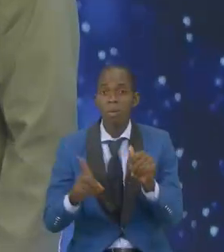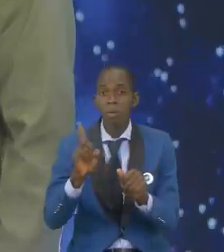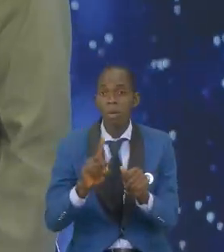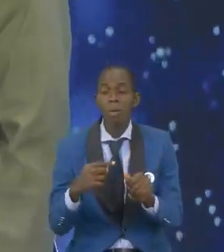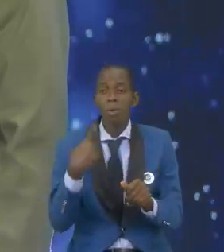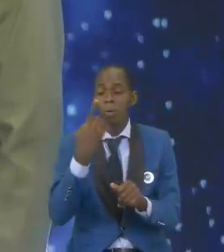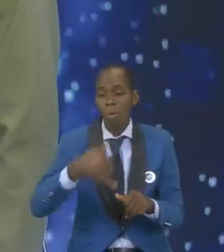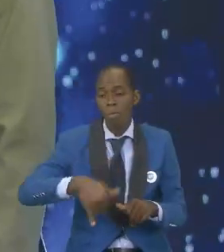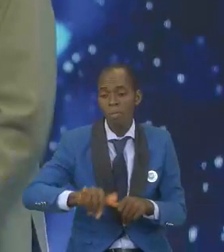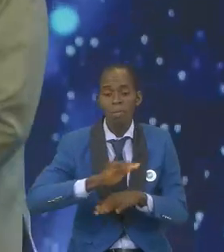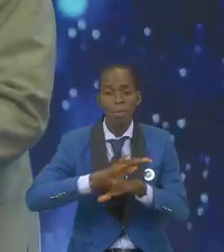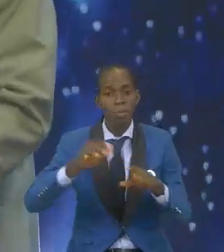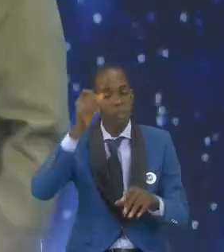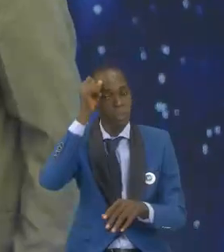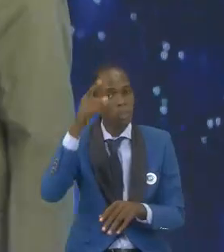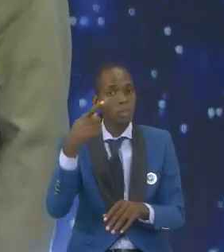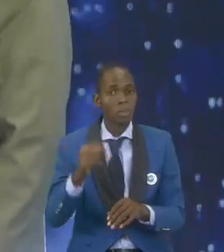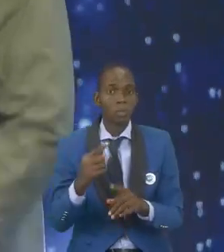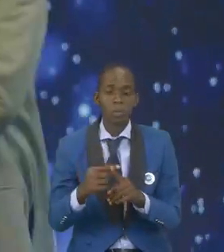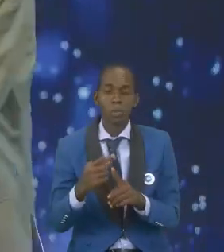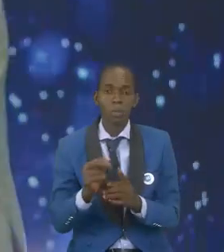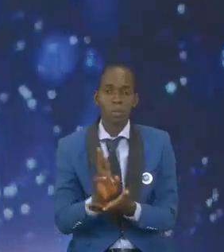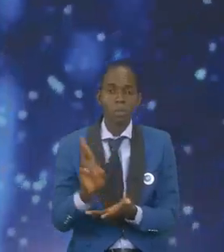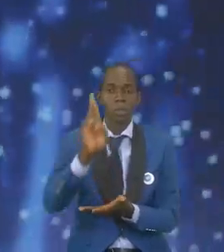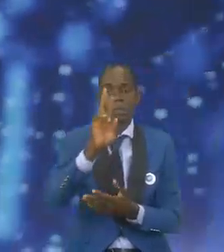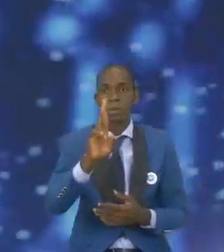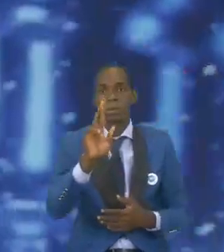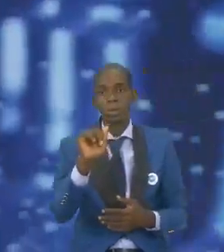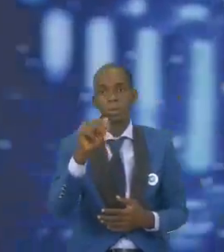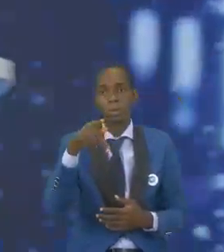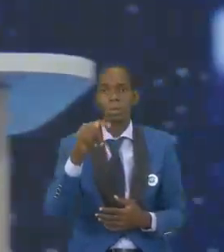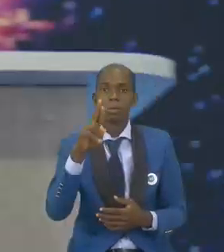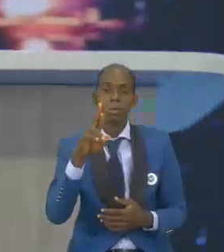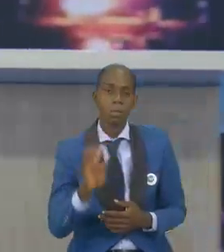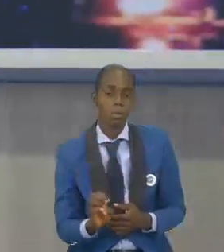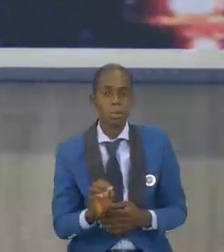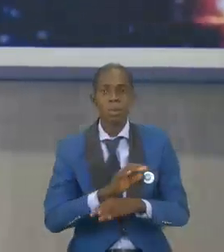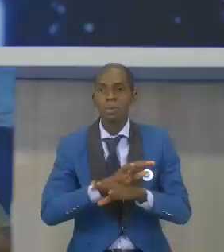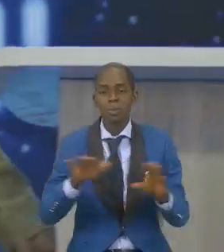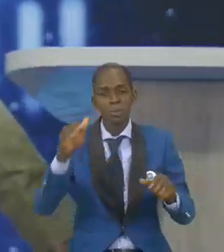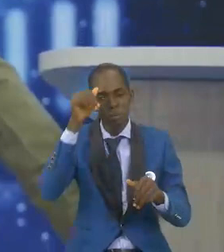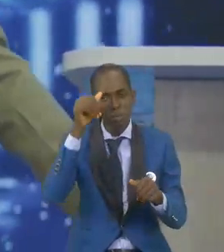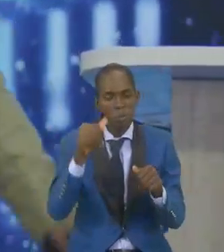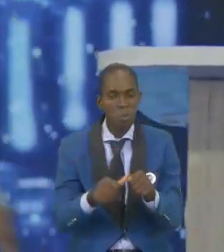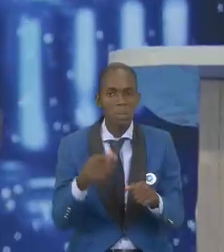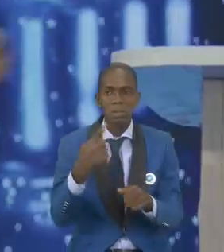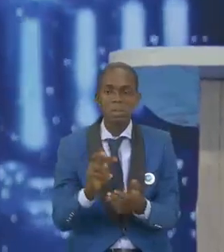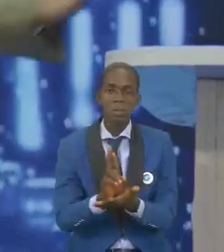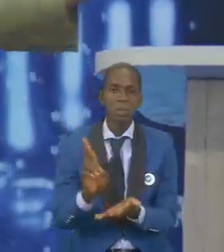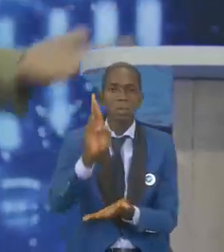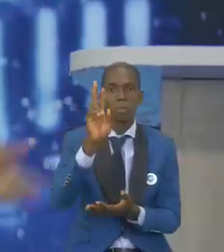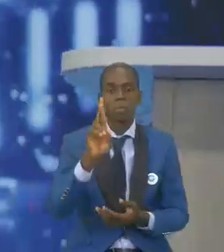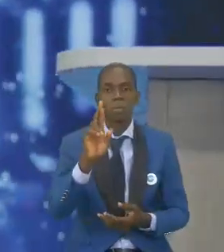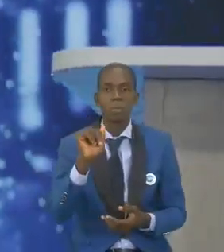conscious of the rapture. They don't remember the rapture in their homes, anywhere they are. They